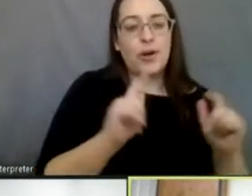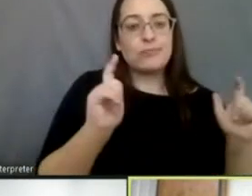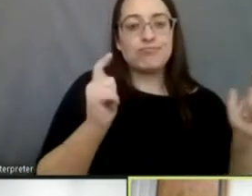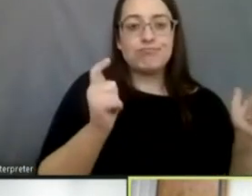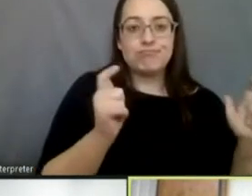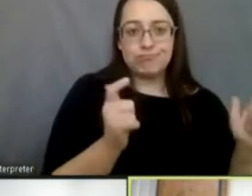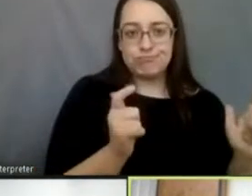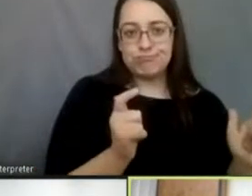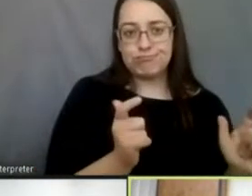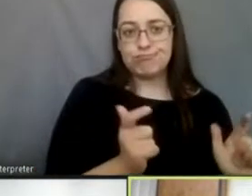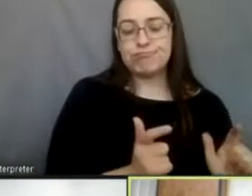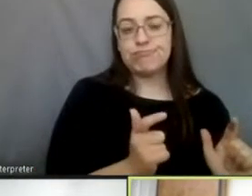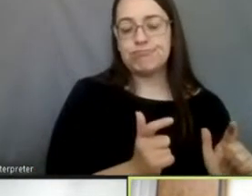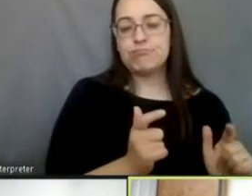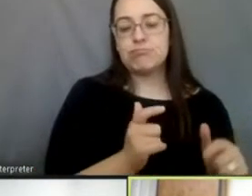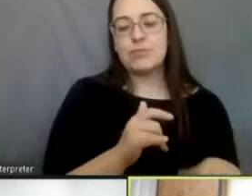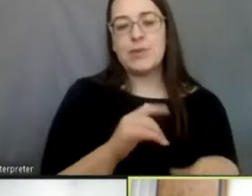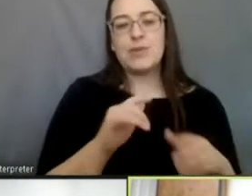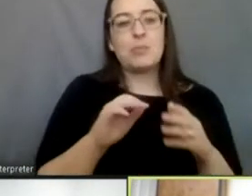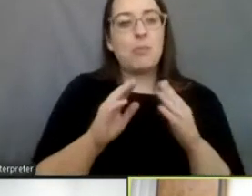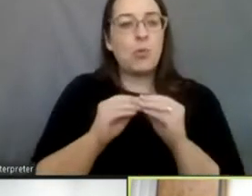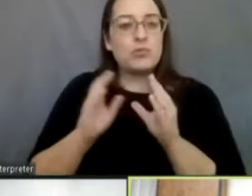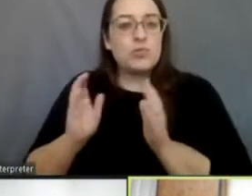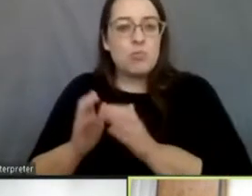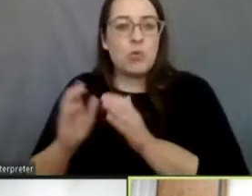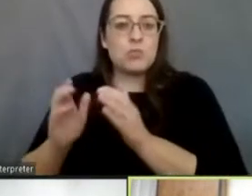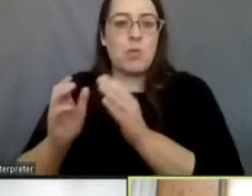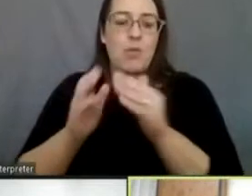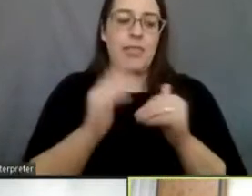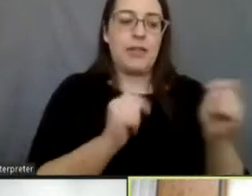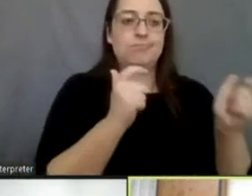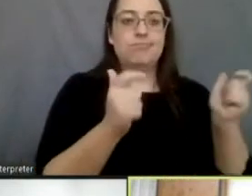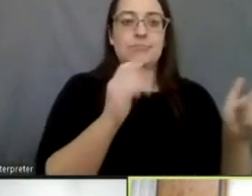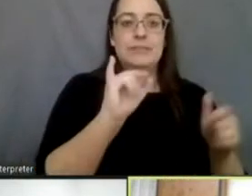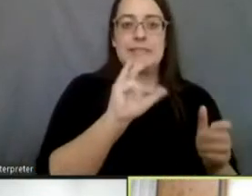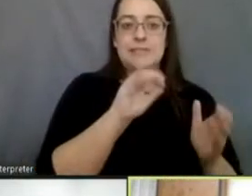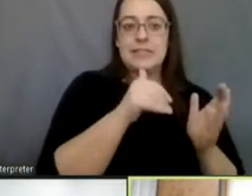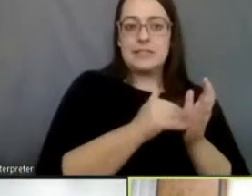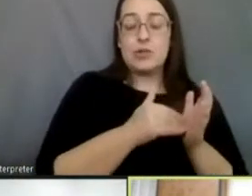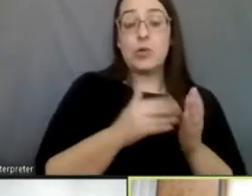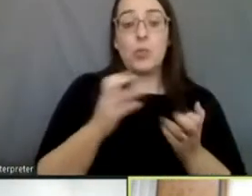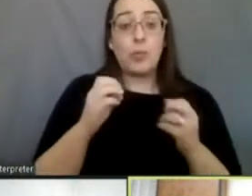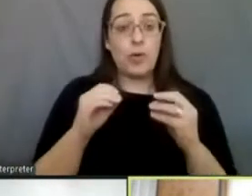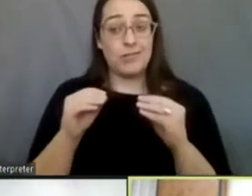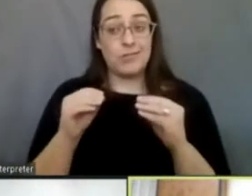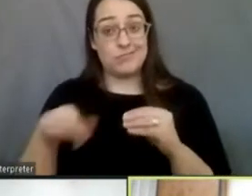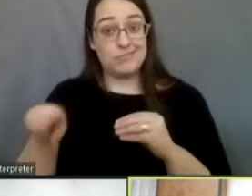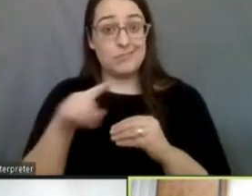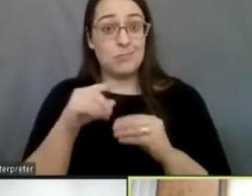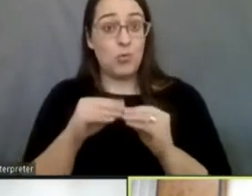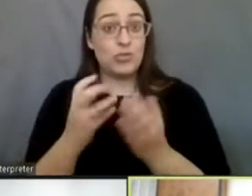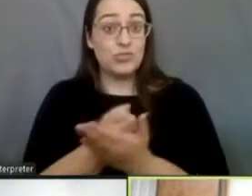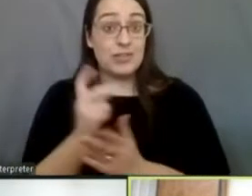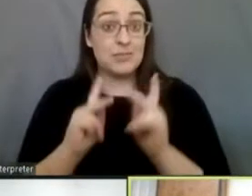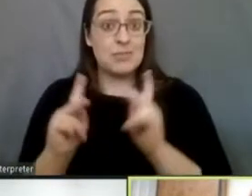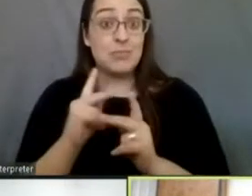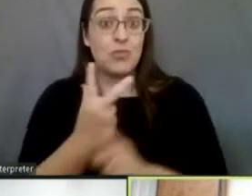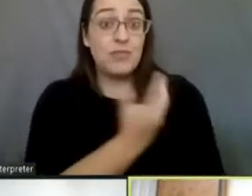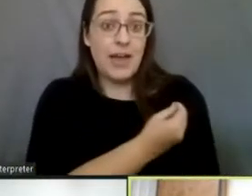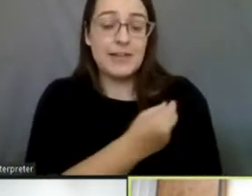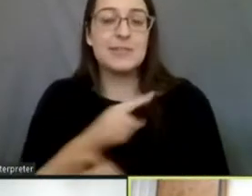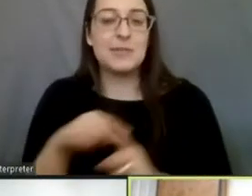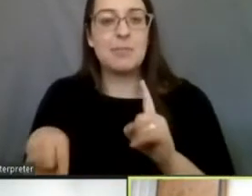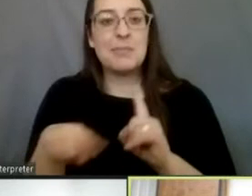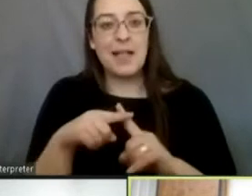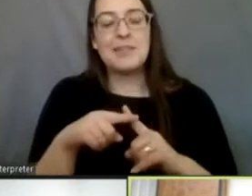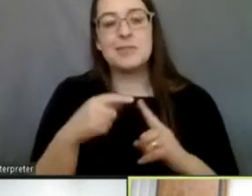more smaller locations. One, so that we can bring the vaccines to where people are, like I said, but two, we do have to start phasing